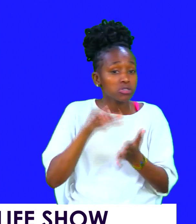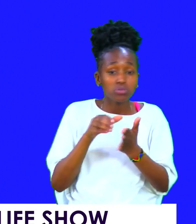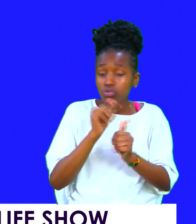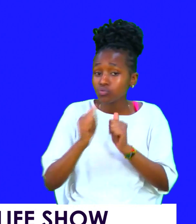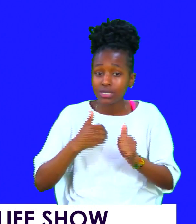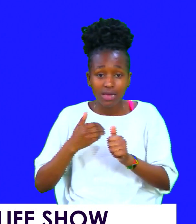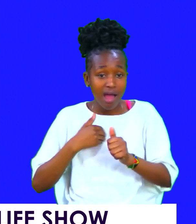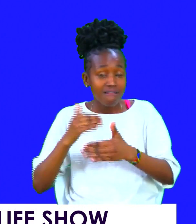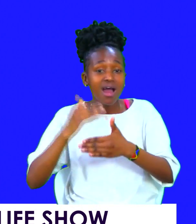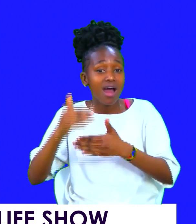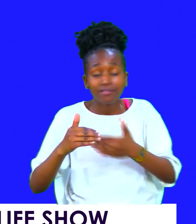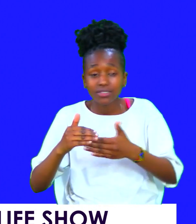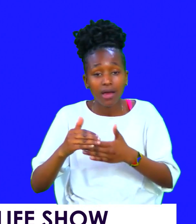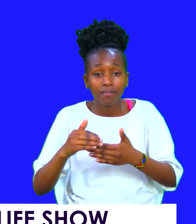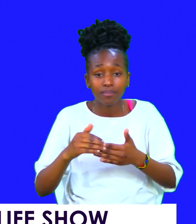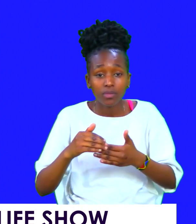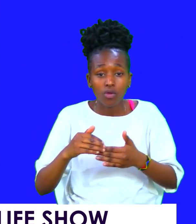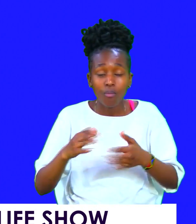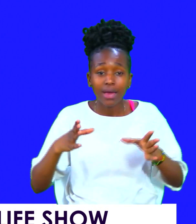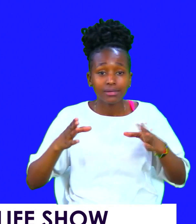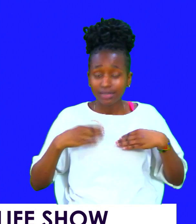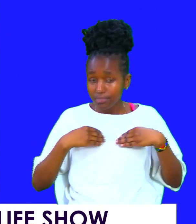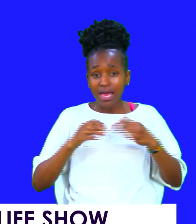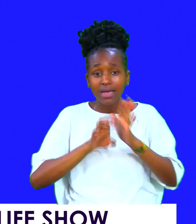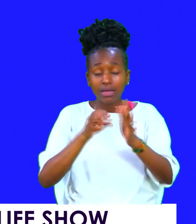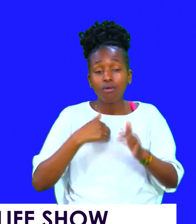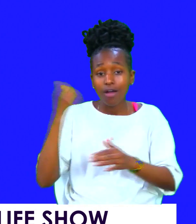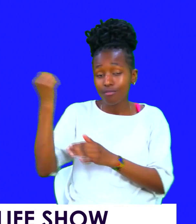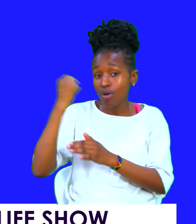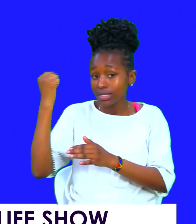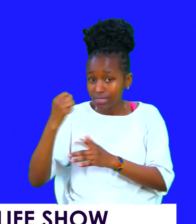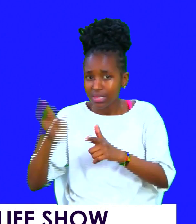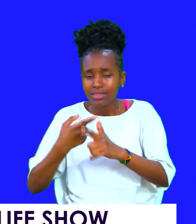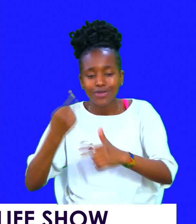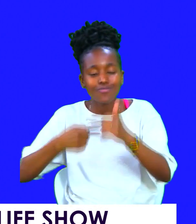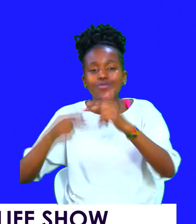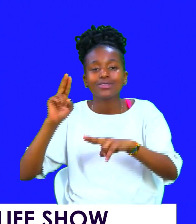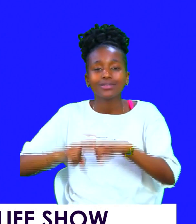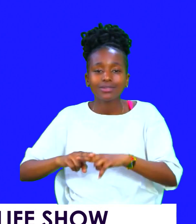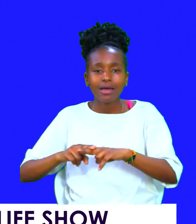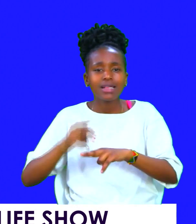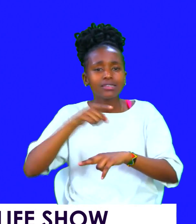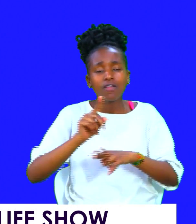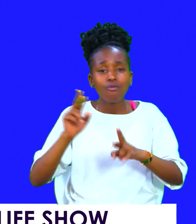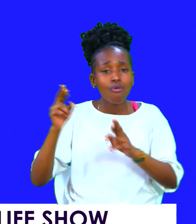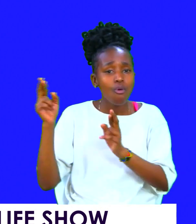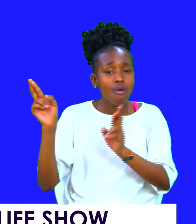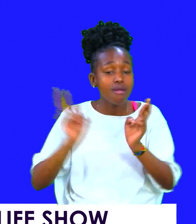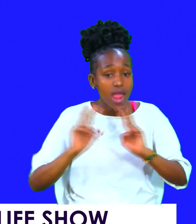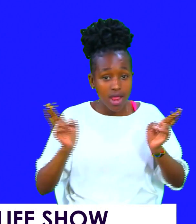is in finally gaining the office, and you are the one in charge. That is where the war lies.